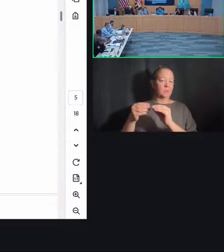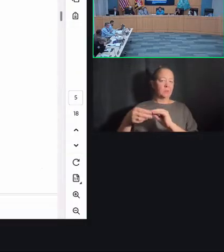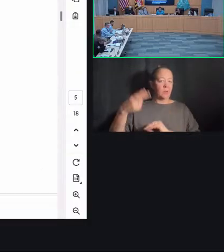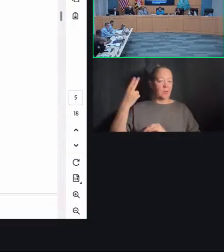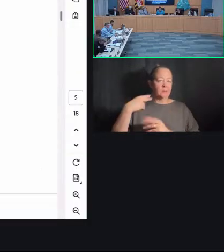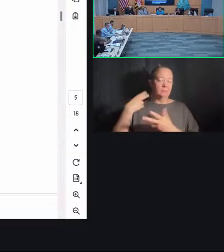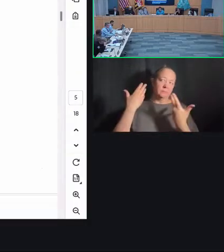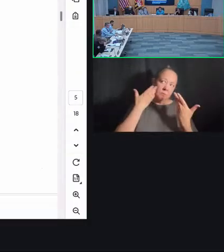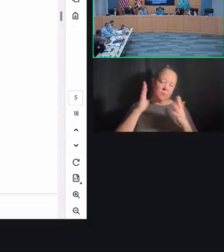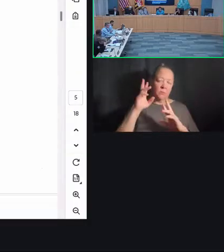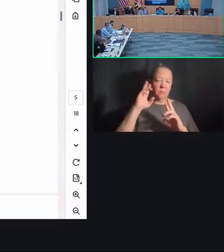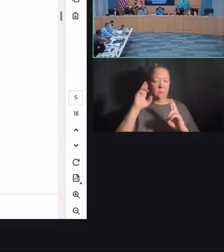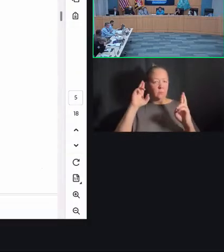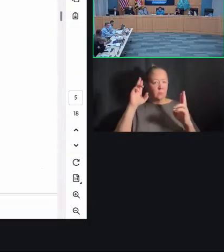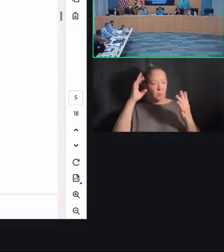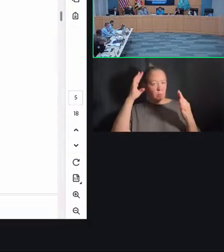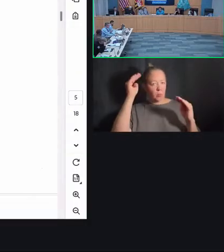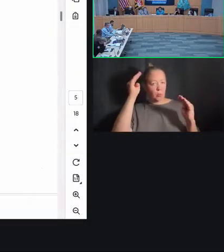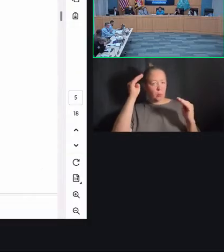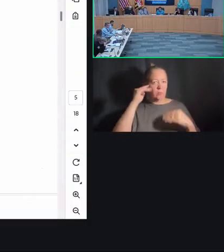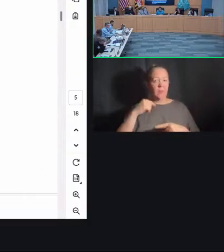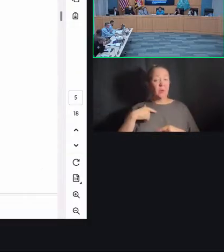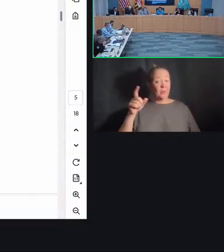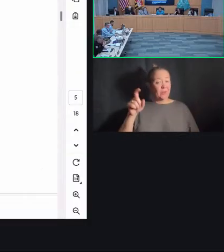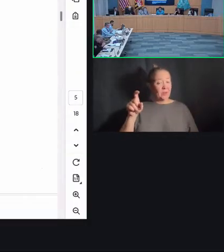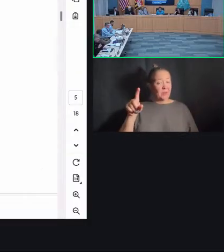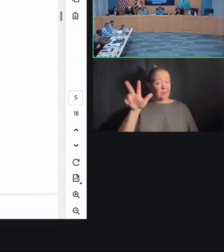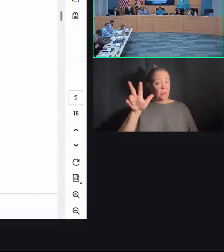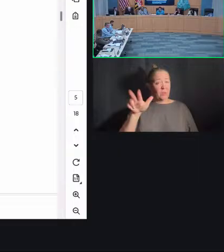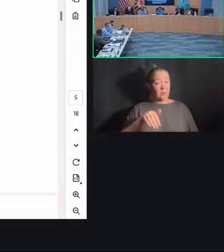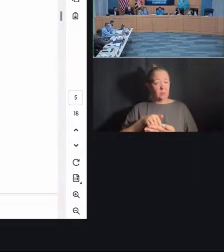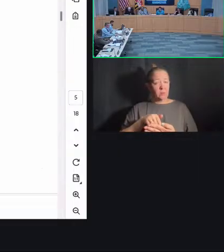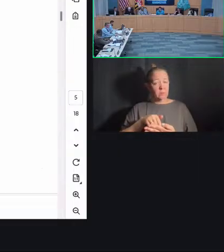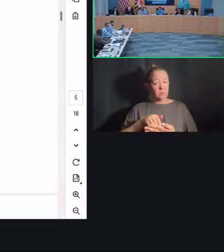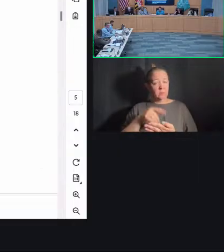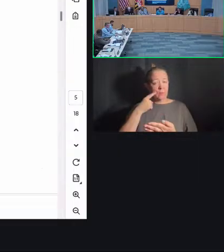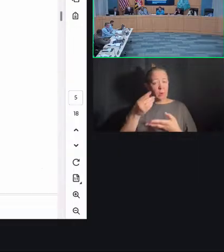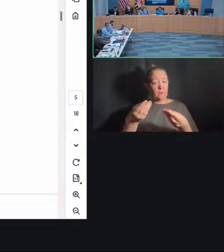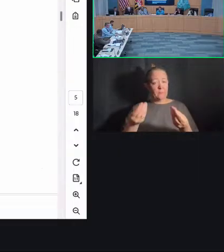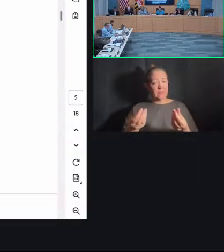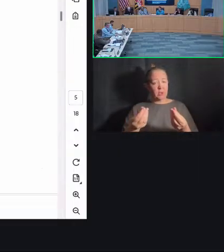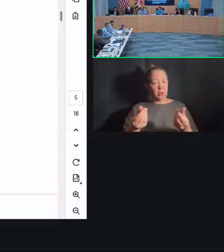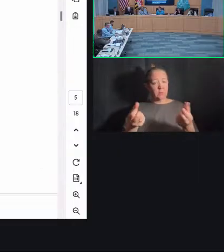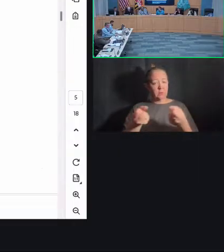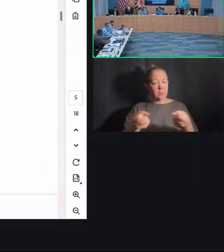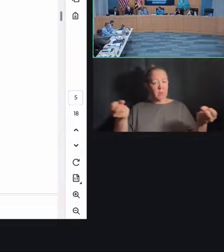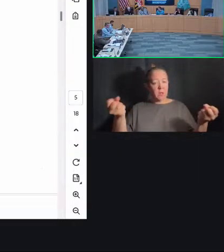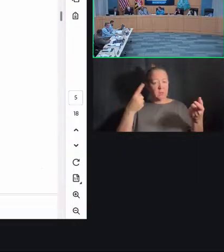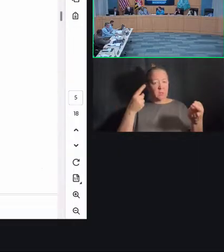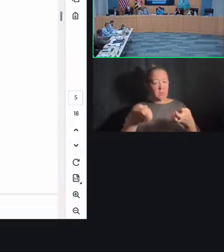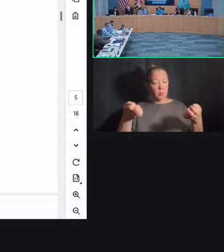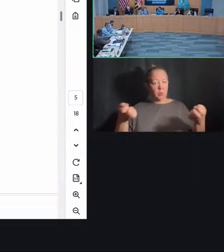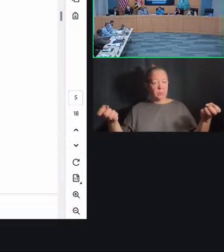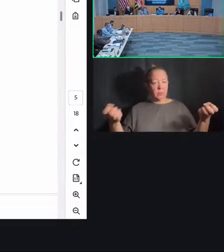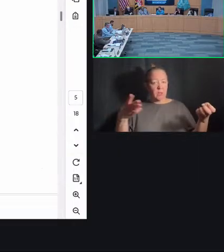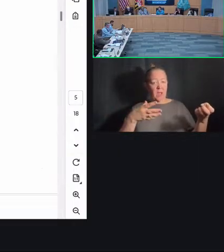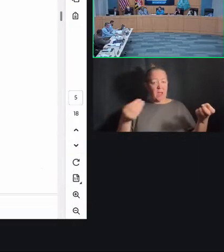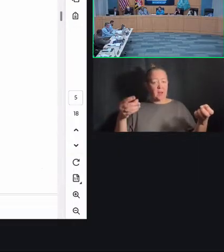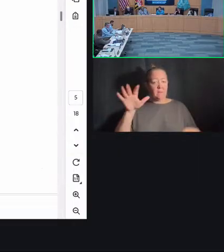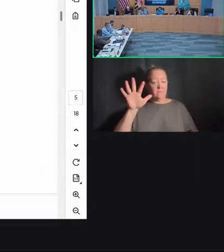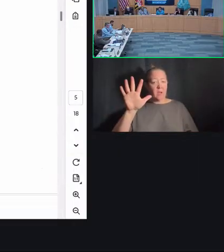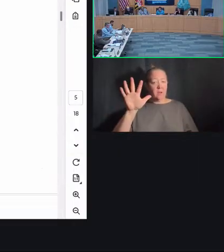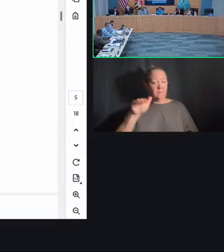Do we need the 3,000 for the material, supplies, and equipment, and do we need 5,000 for public information? Yes, you do need the